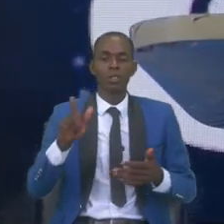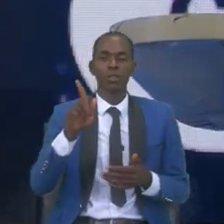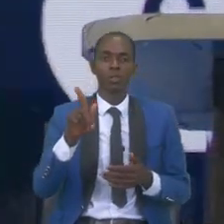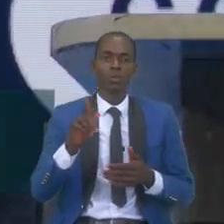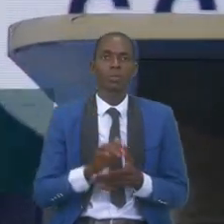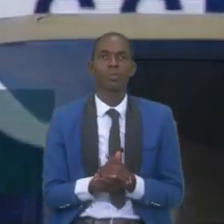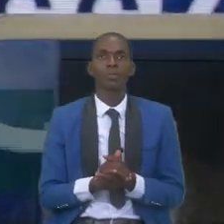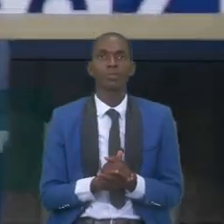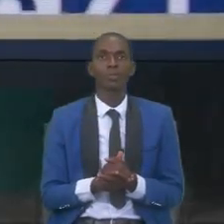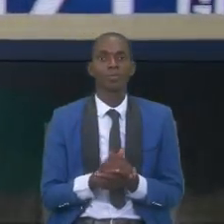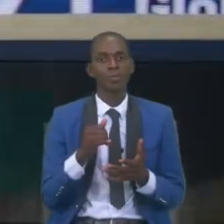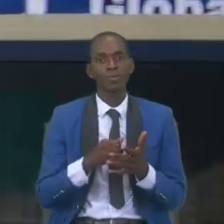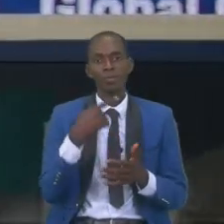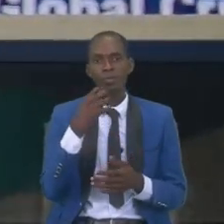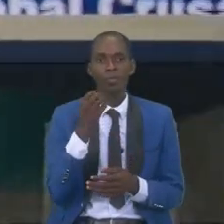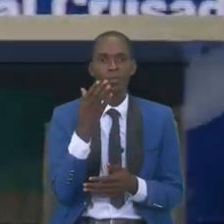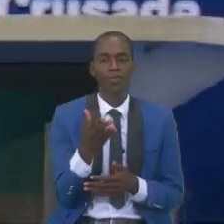21. It says,